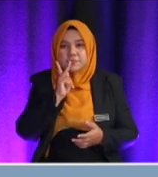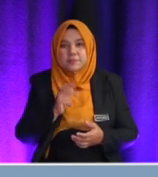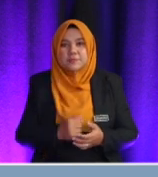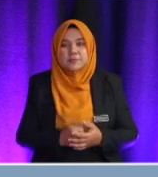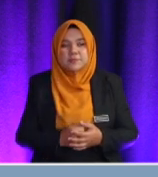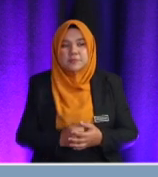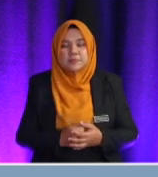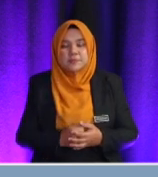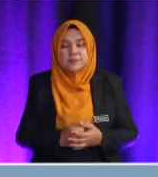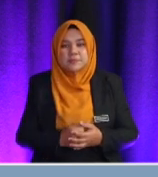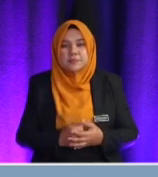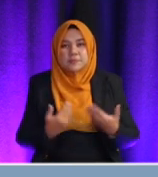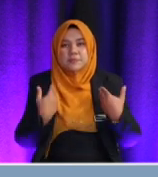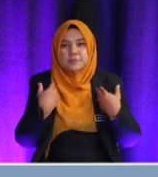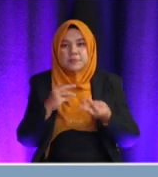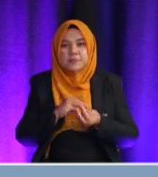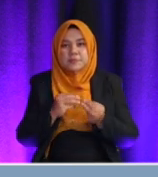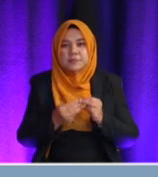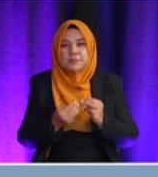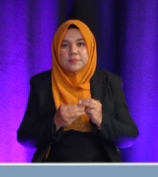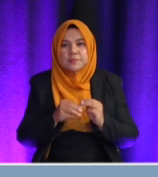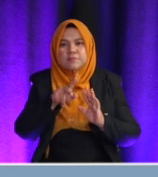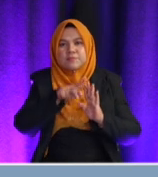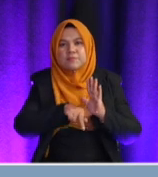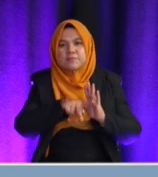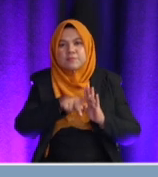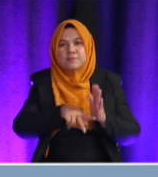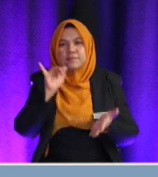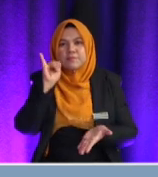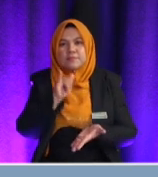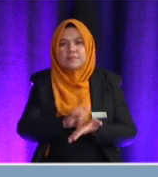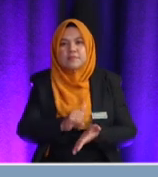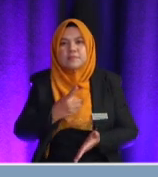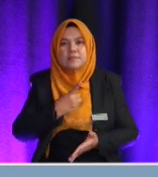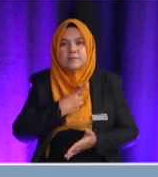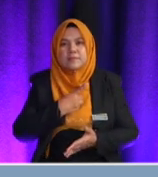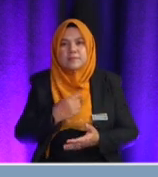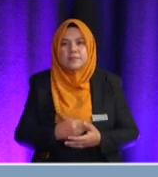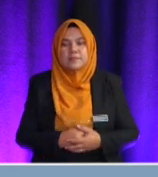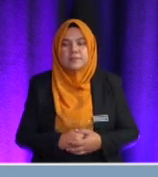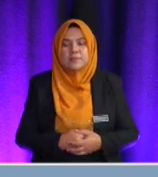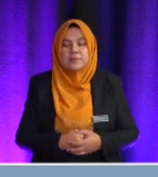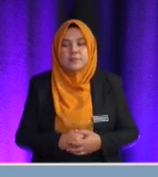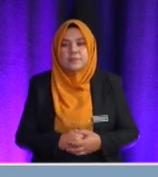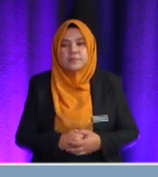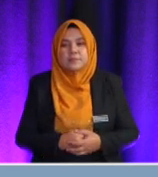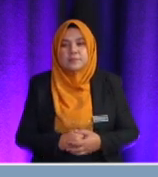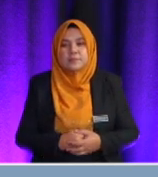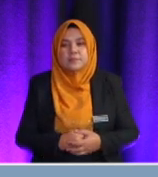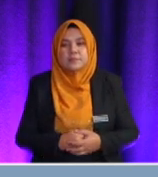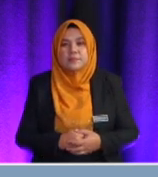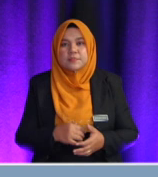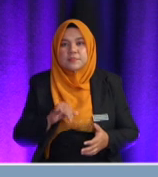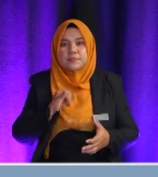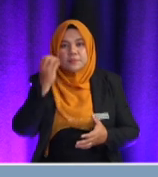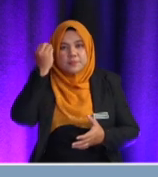Okay, so Kaisara has a problem which is low self-esteem. Okay, Kaisara, listen carefully. Okay. So, in my